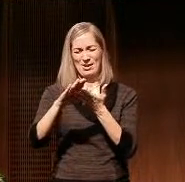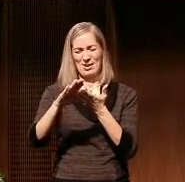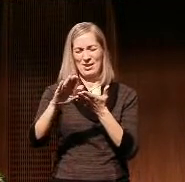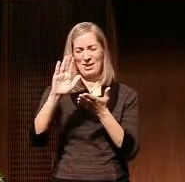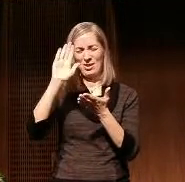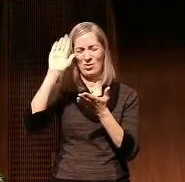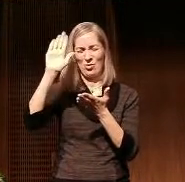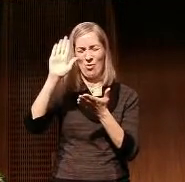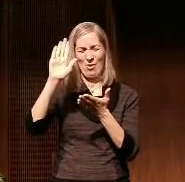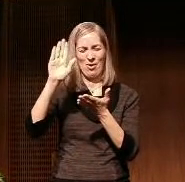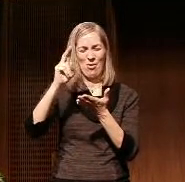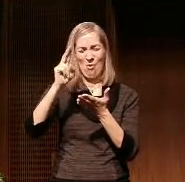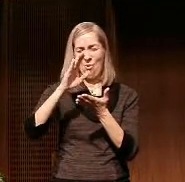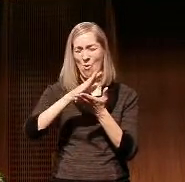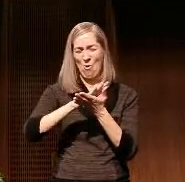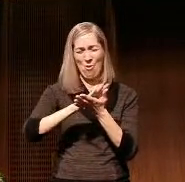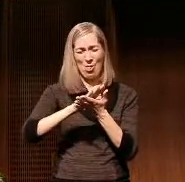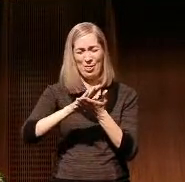your holy name.